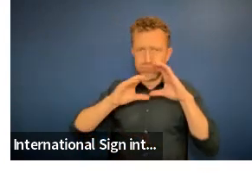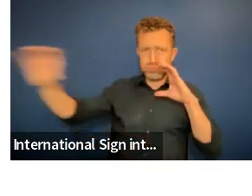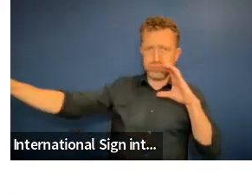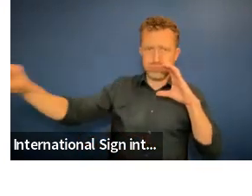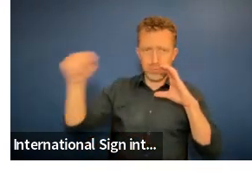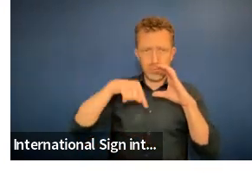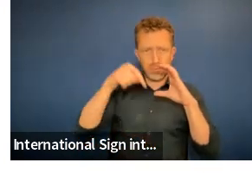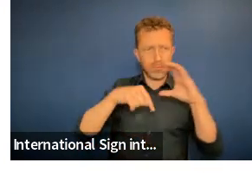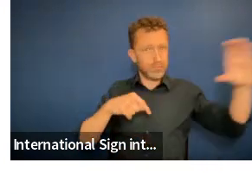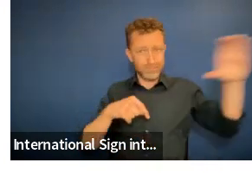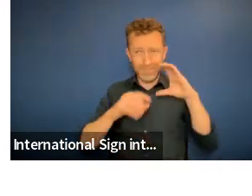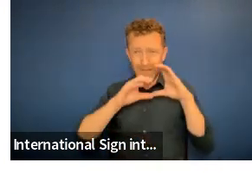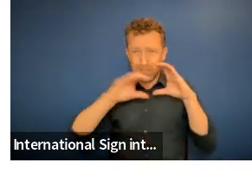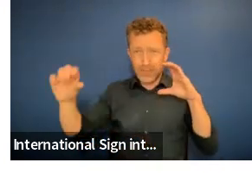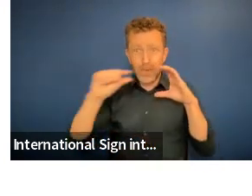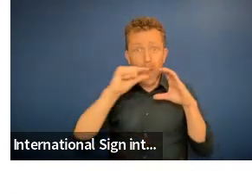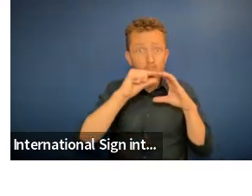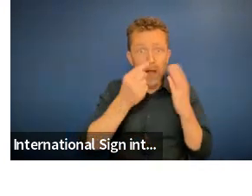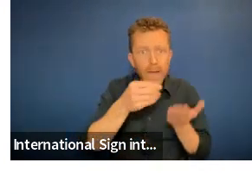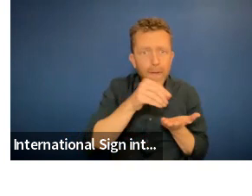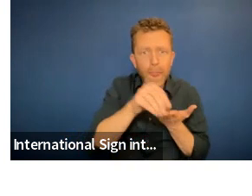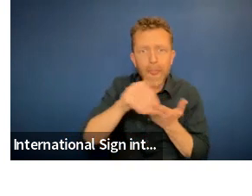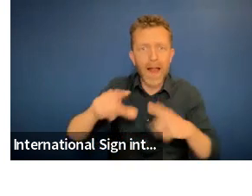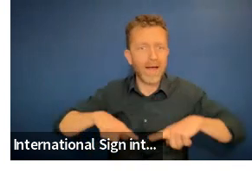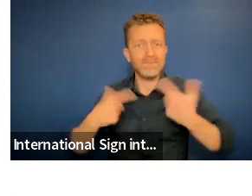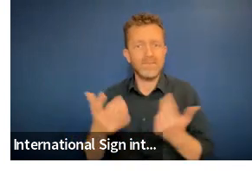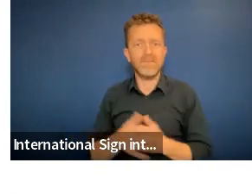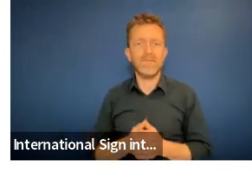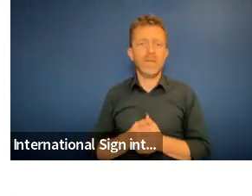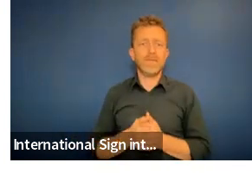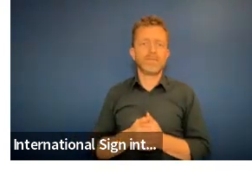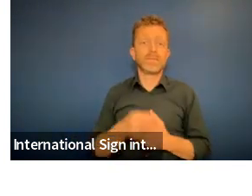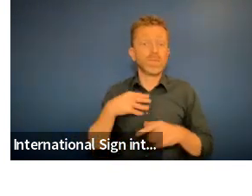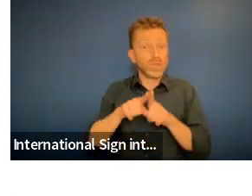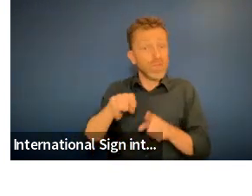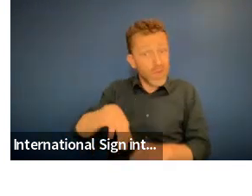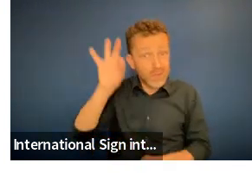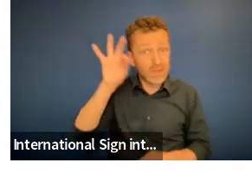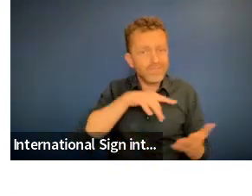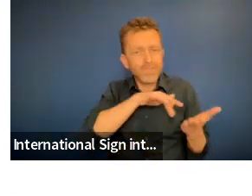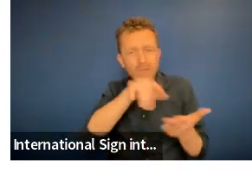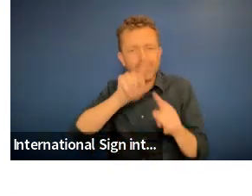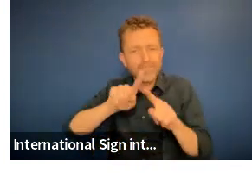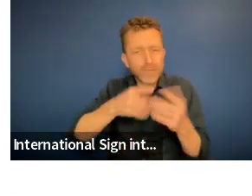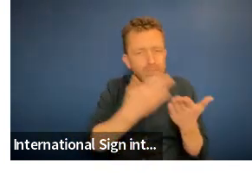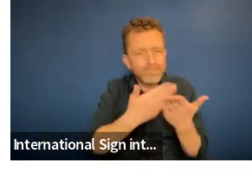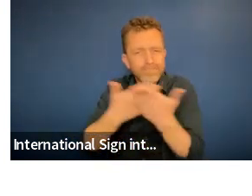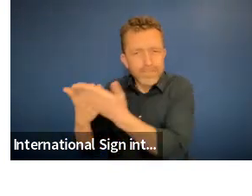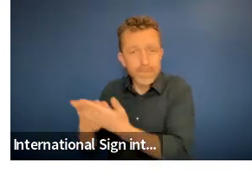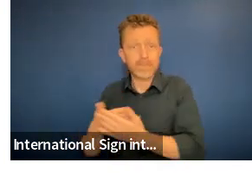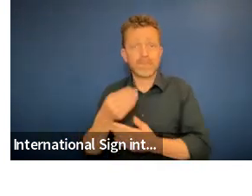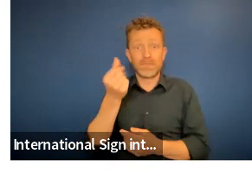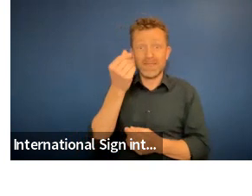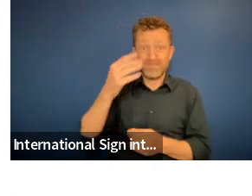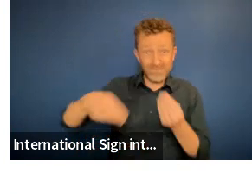So, for example, in Lesotho, cash transfer receipt was associated with improved self-rated